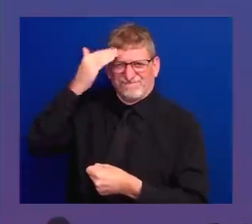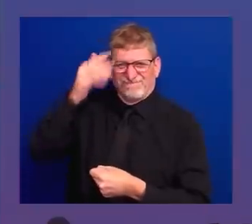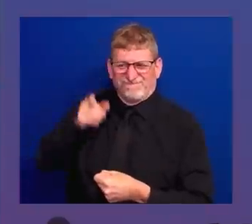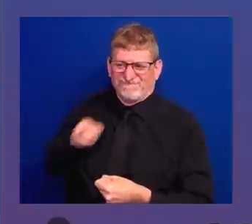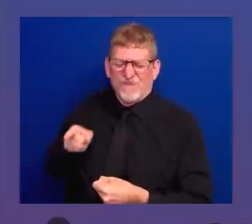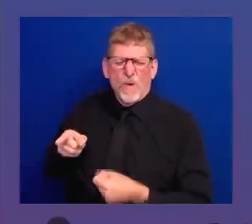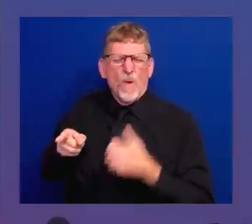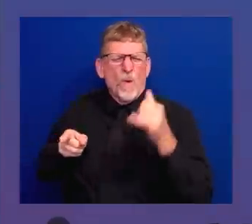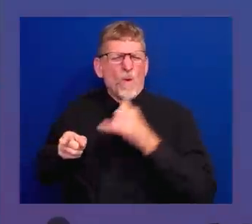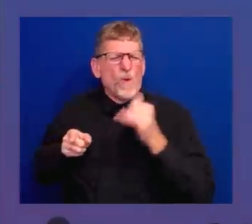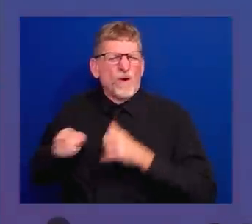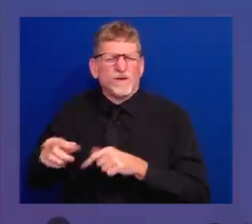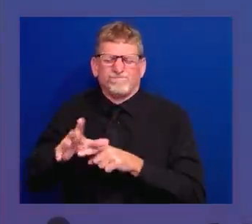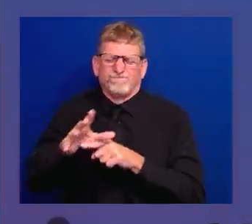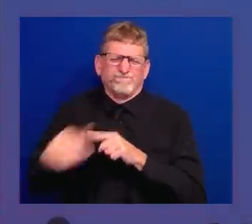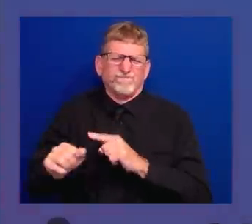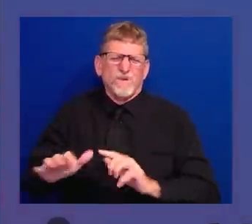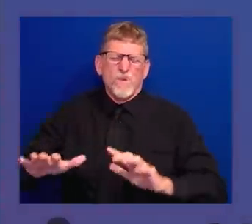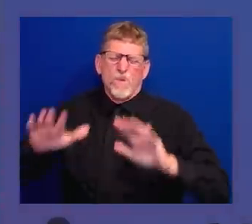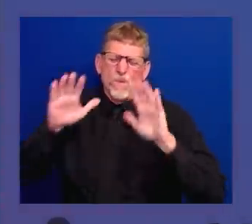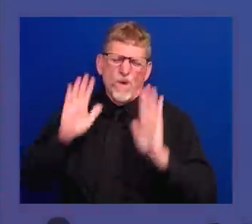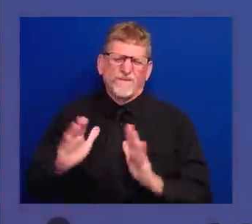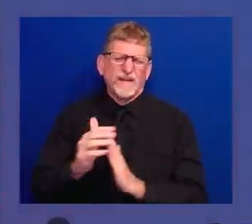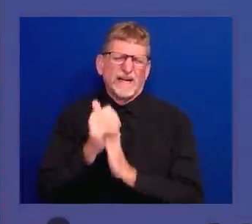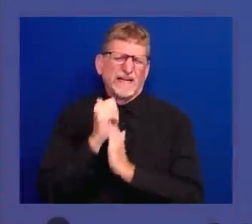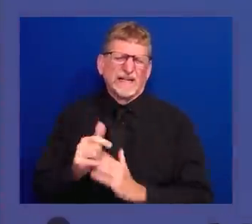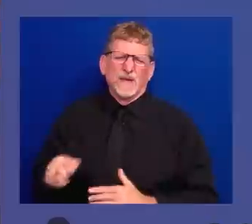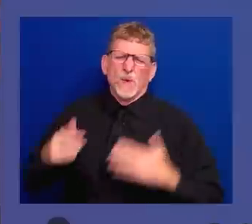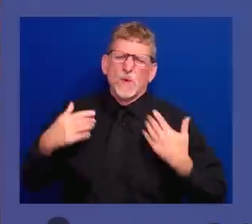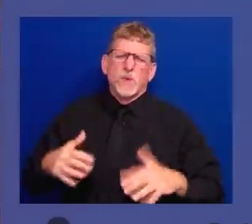servant. Councilwoman, over to you.